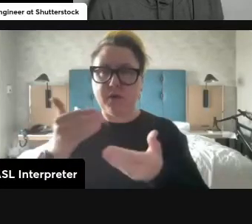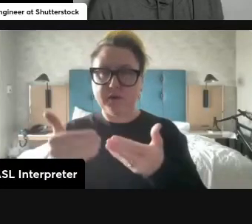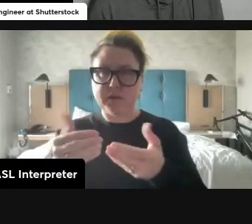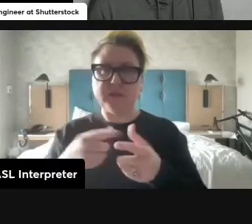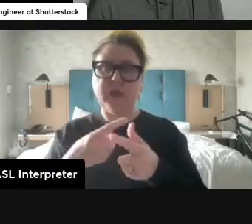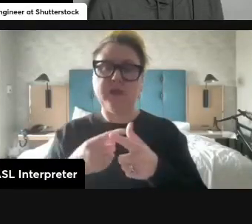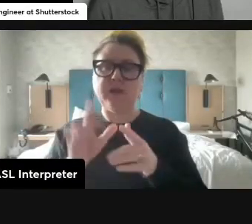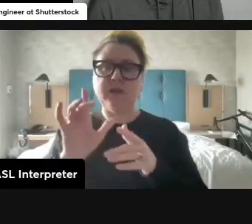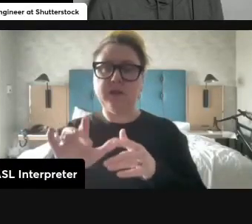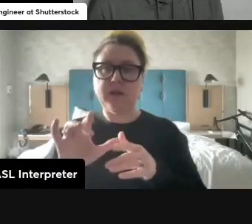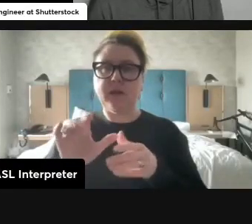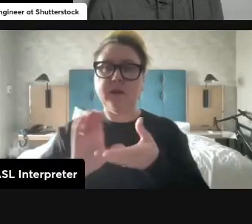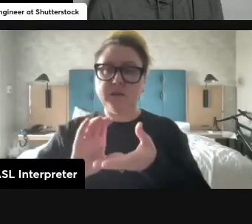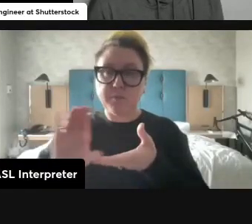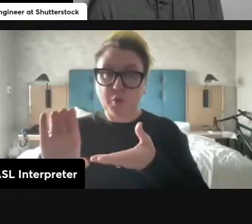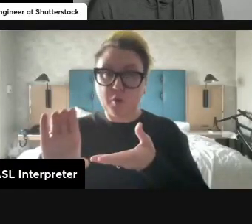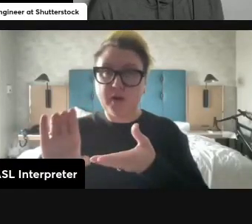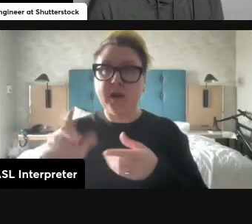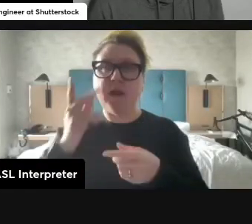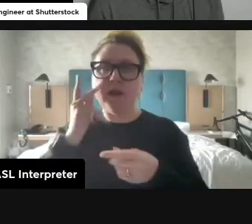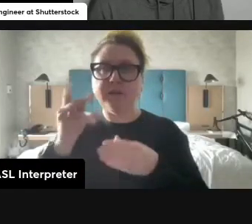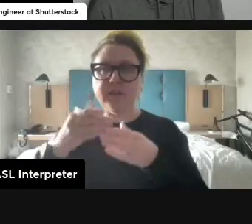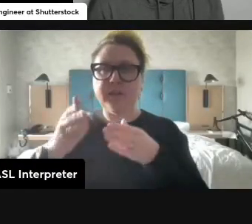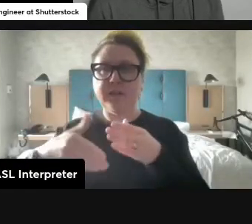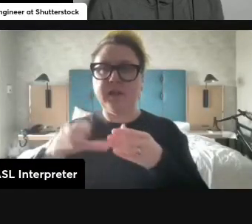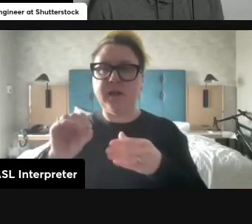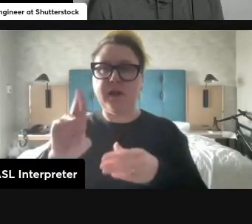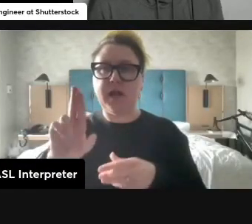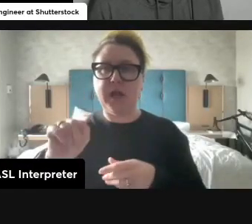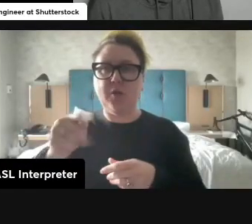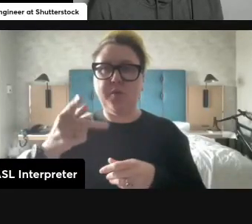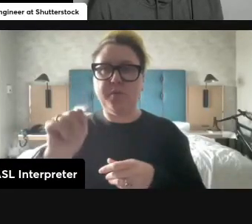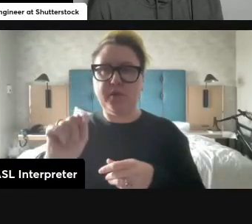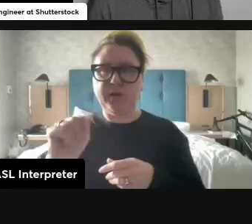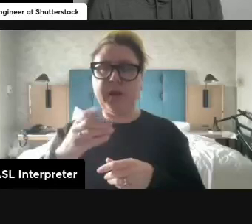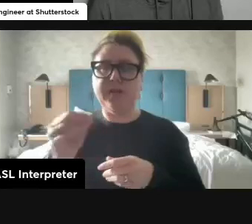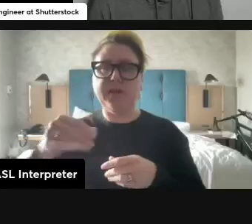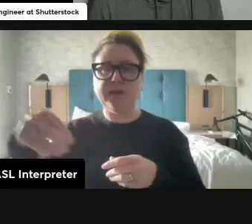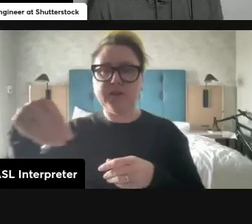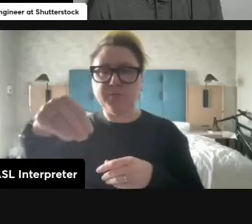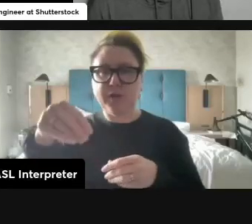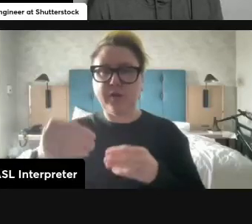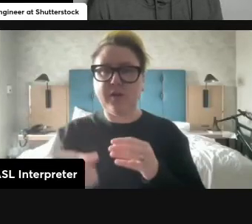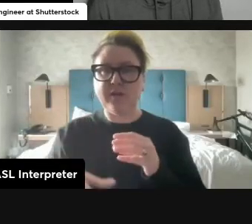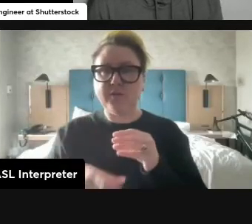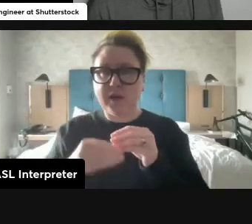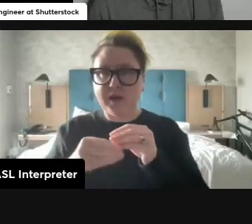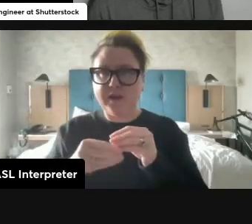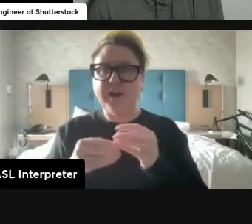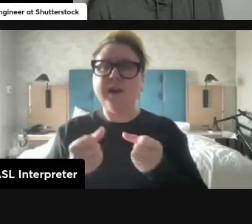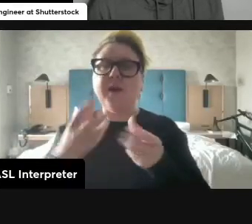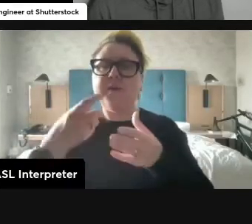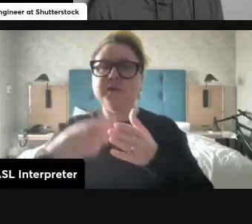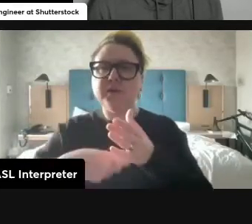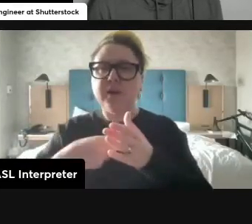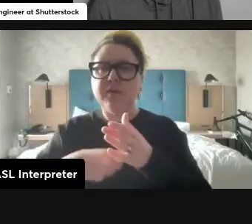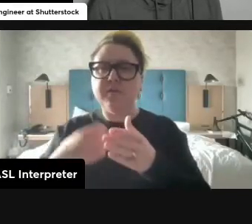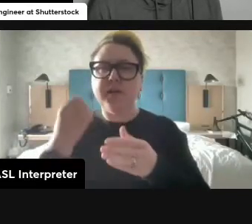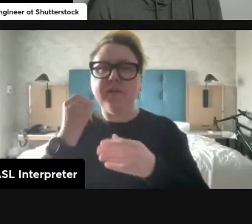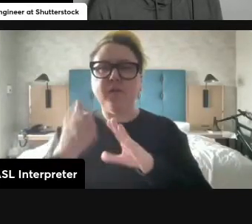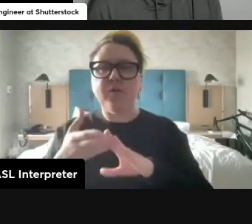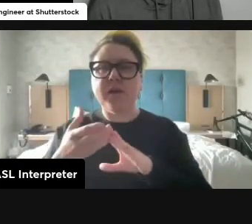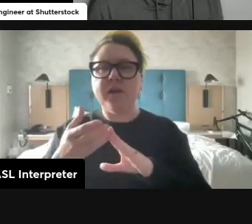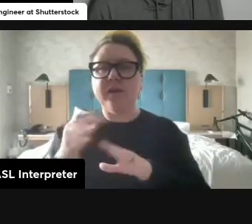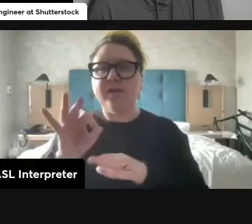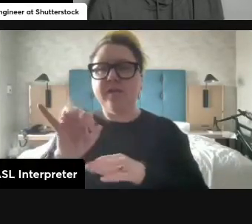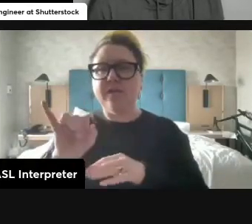another button, deploy it, and see the output. And then sprinkle on top of that, you can see how much it's costing by running FinOps directly in your